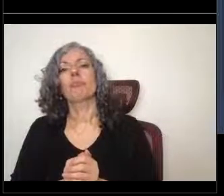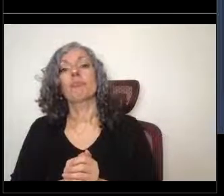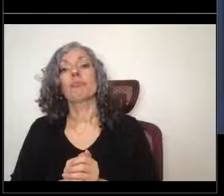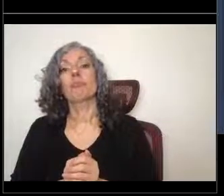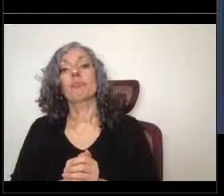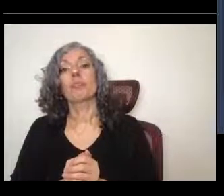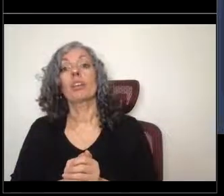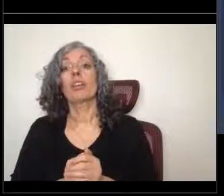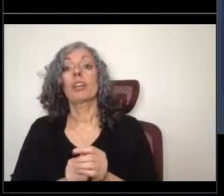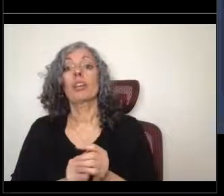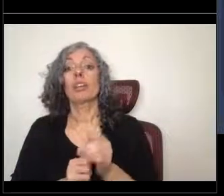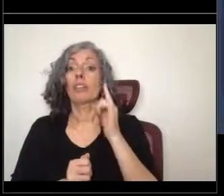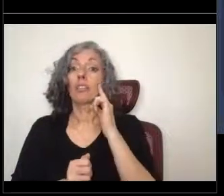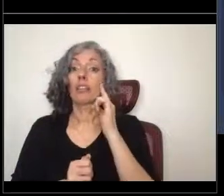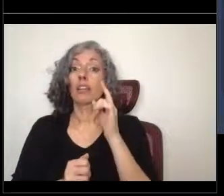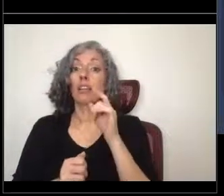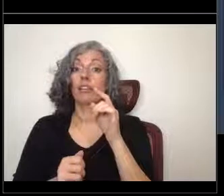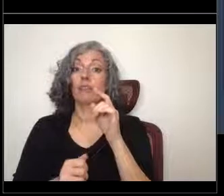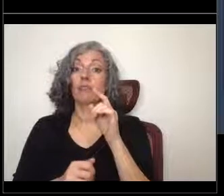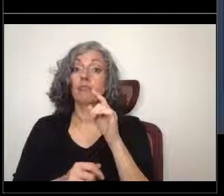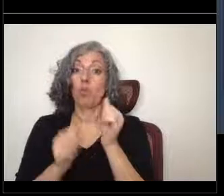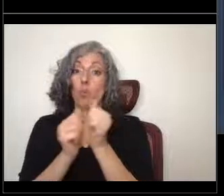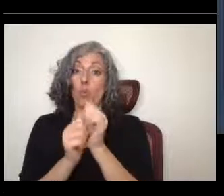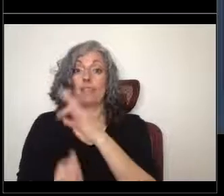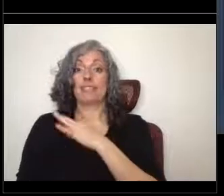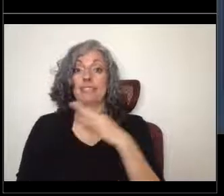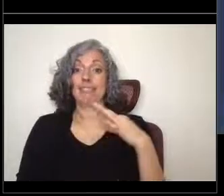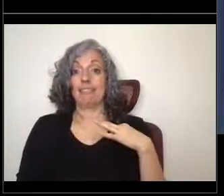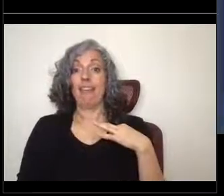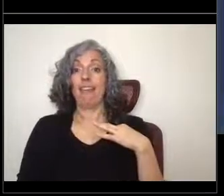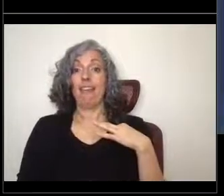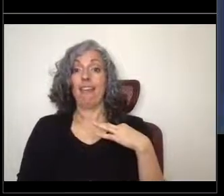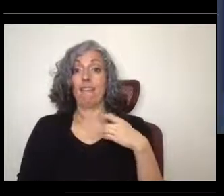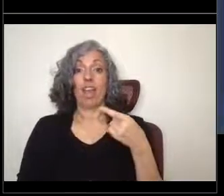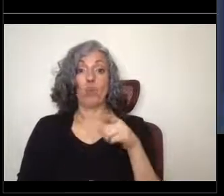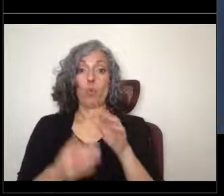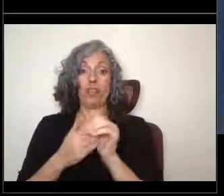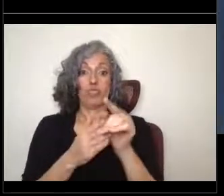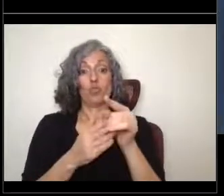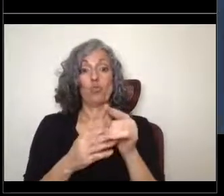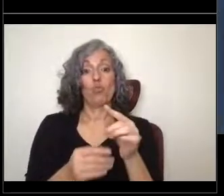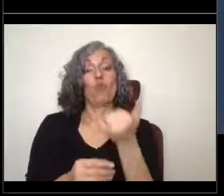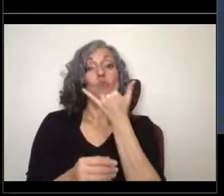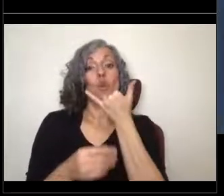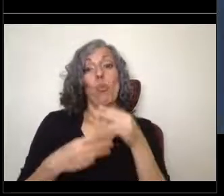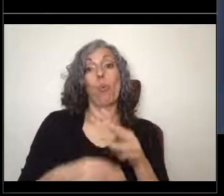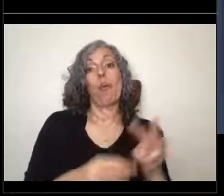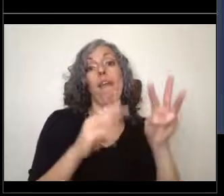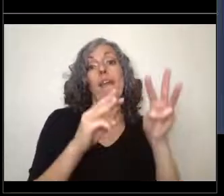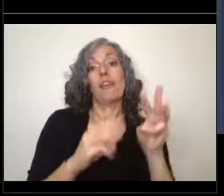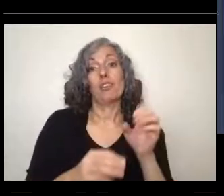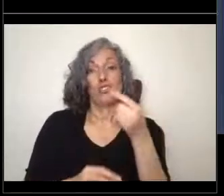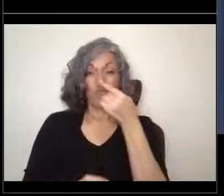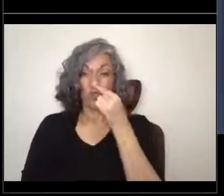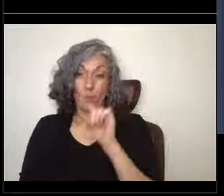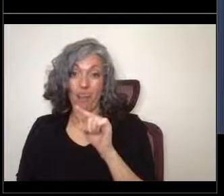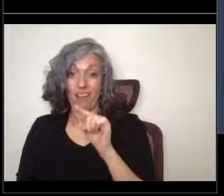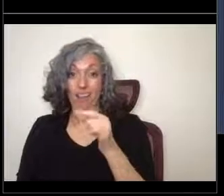with commission staff, because I don't want to lead you in the wrong direction. So if you wouldn't mind, I would love